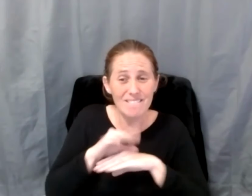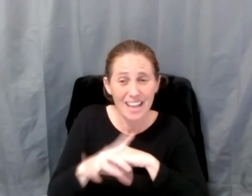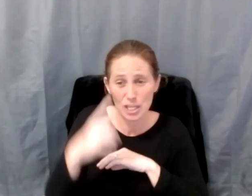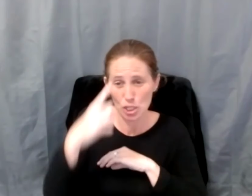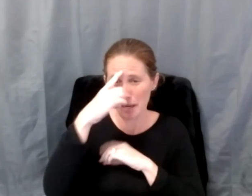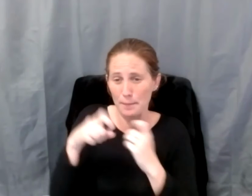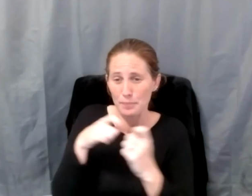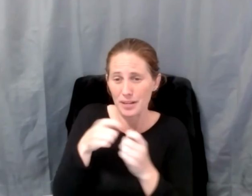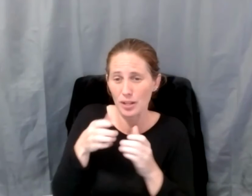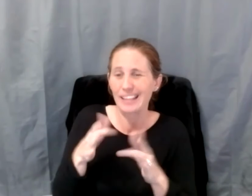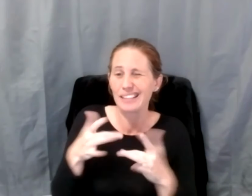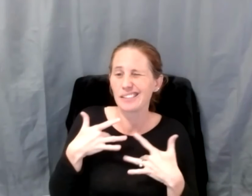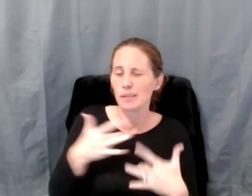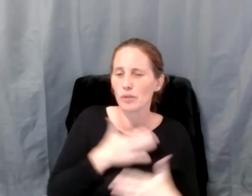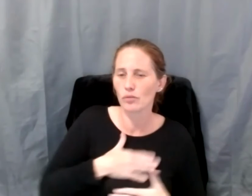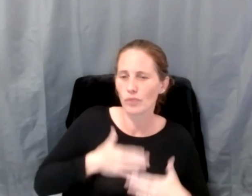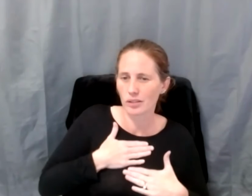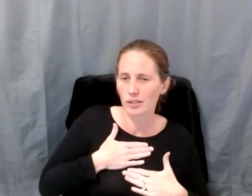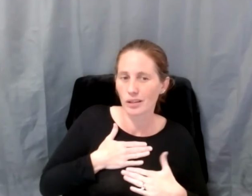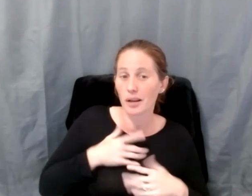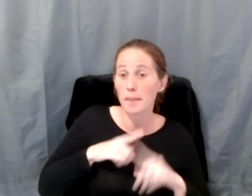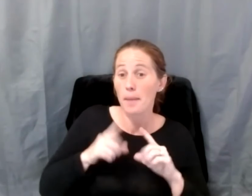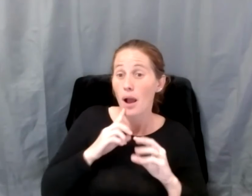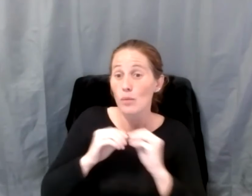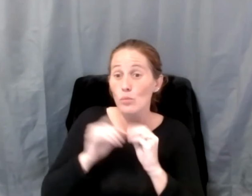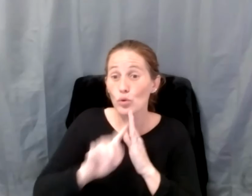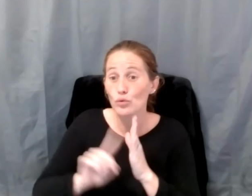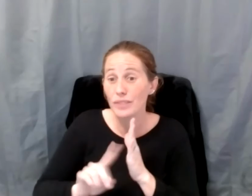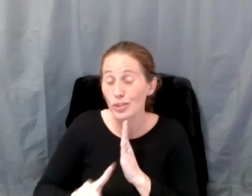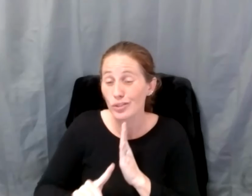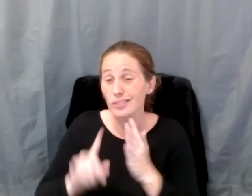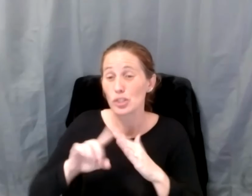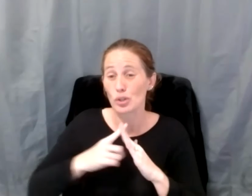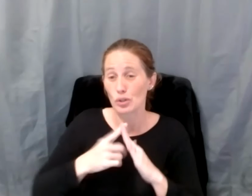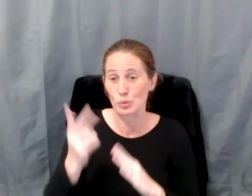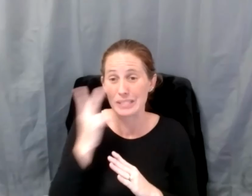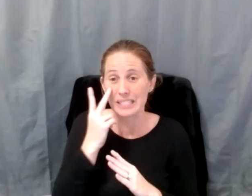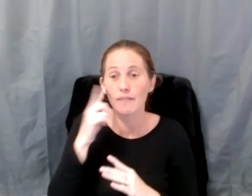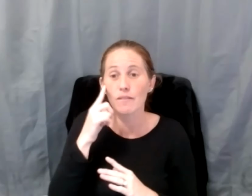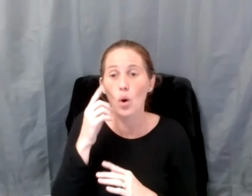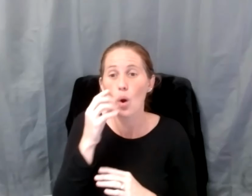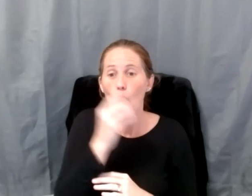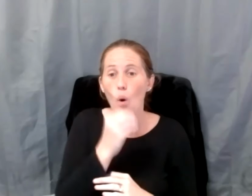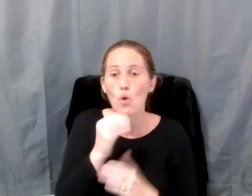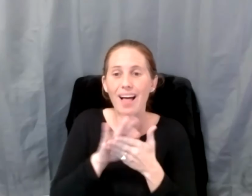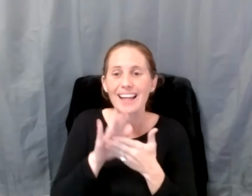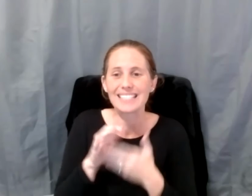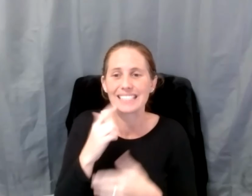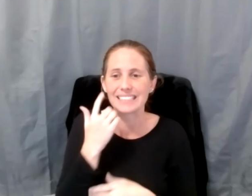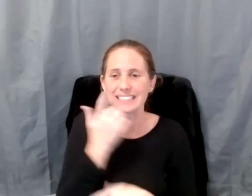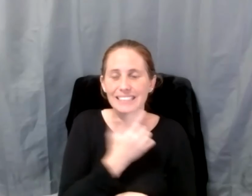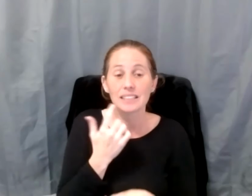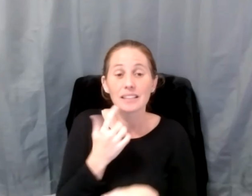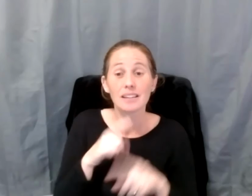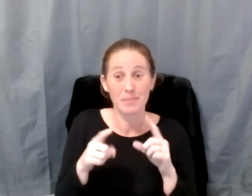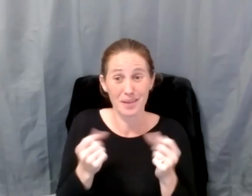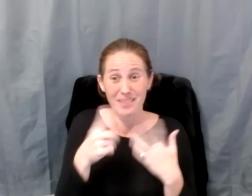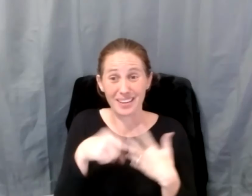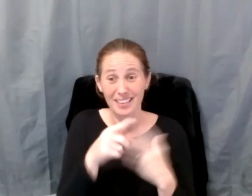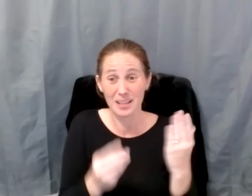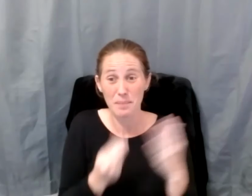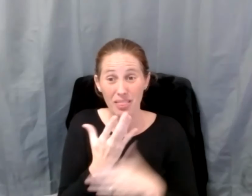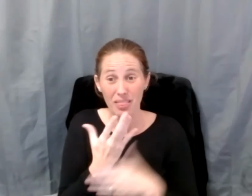Usually that was recreational, but with more research, now they're starting to see particularly for oral hygiene, but also funny enough, many of these plants